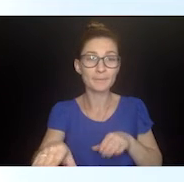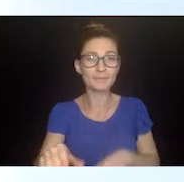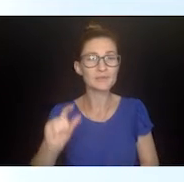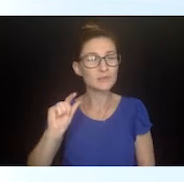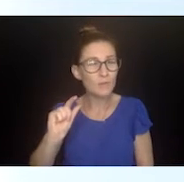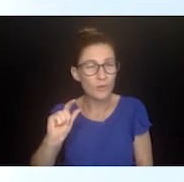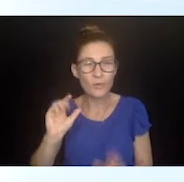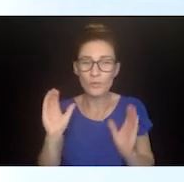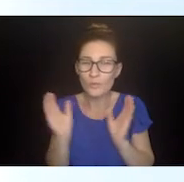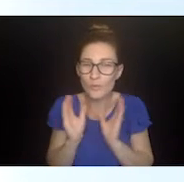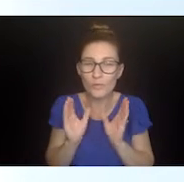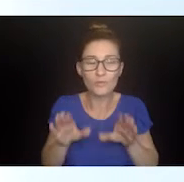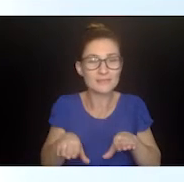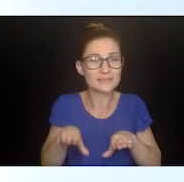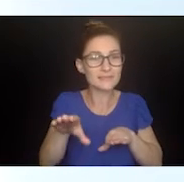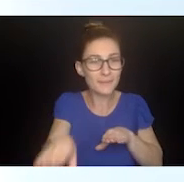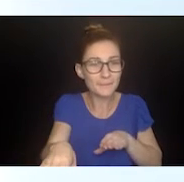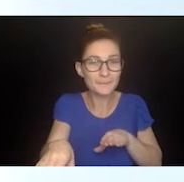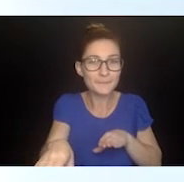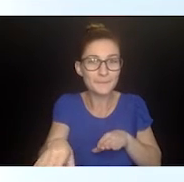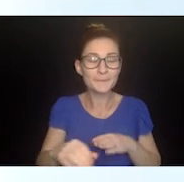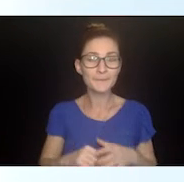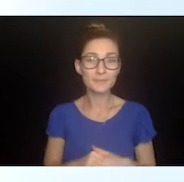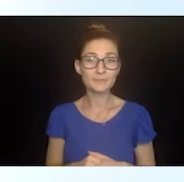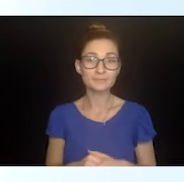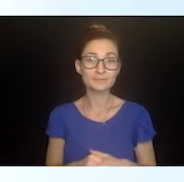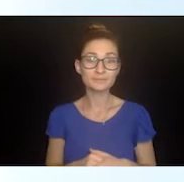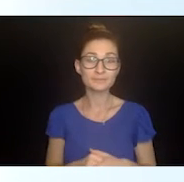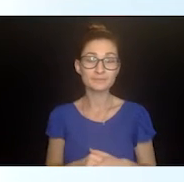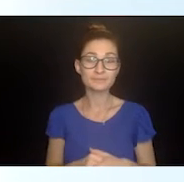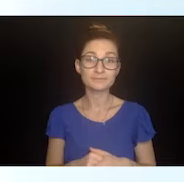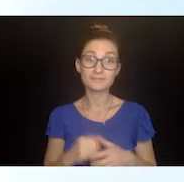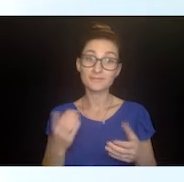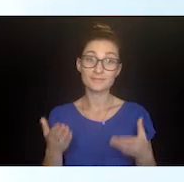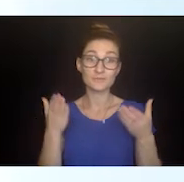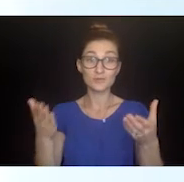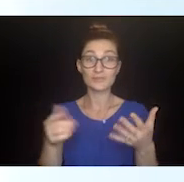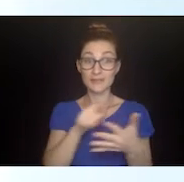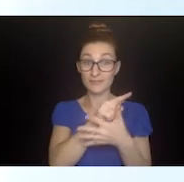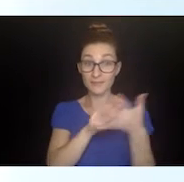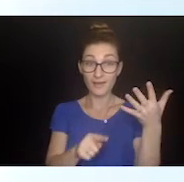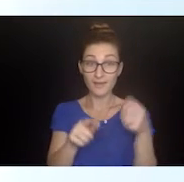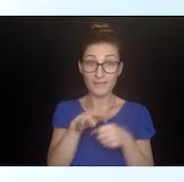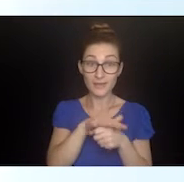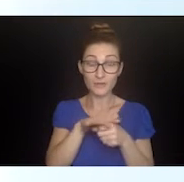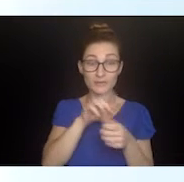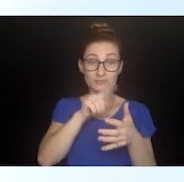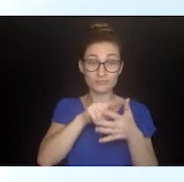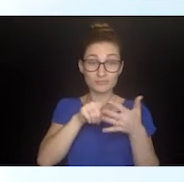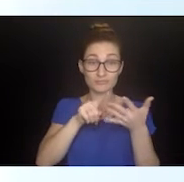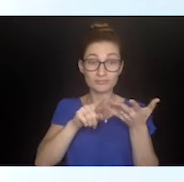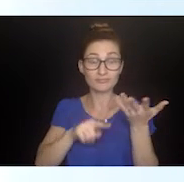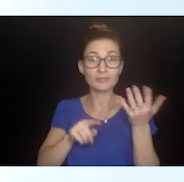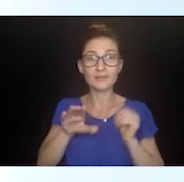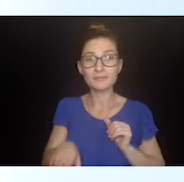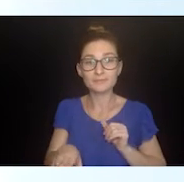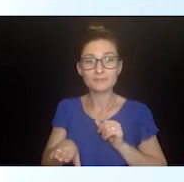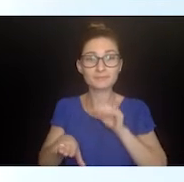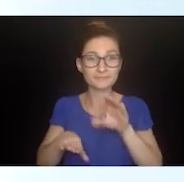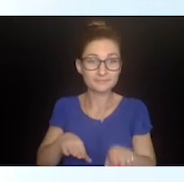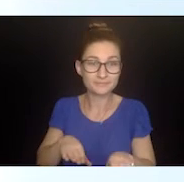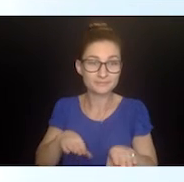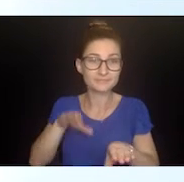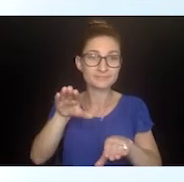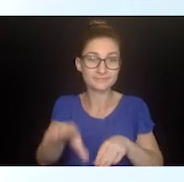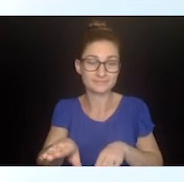that small step. I would suggest that you probably need to do it in those 5 areas, one step at a time. And